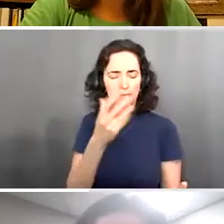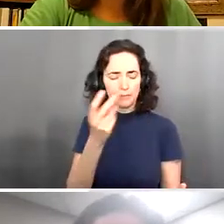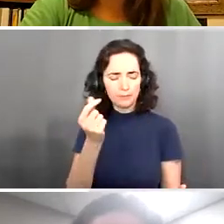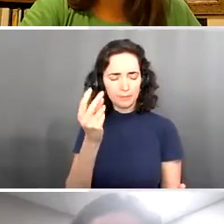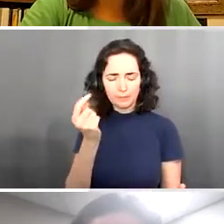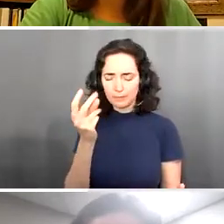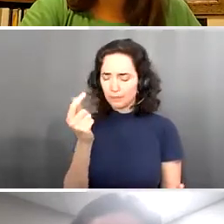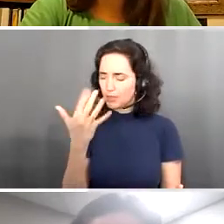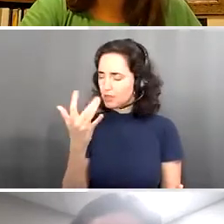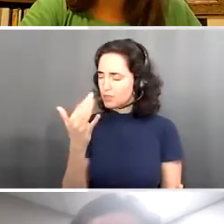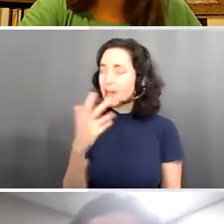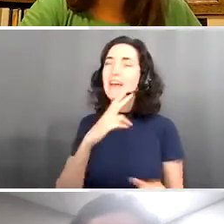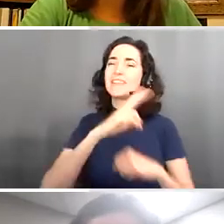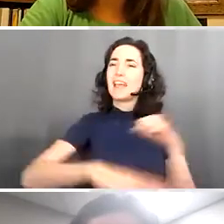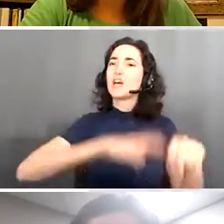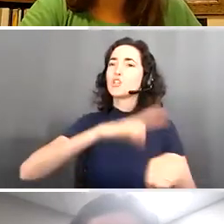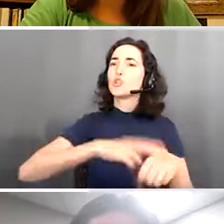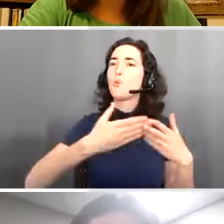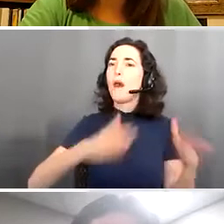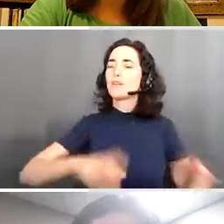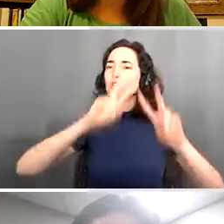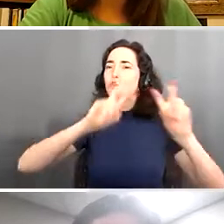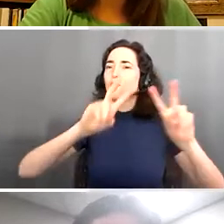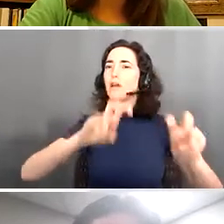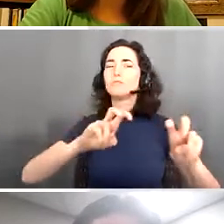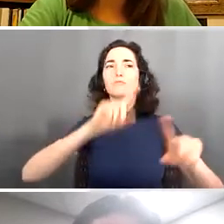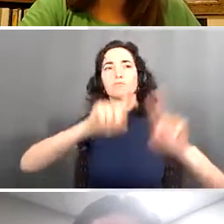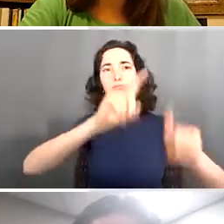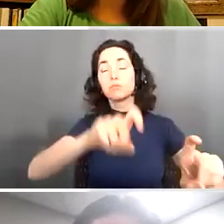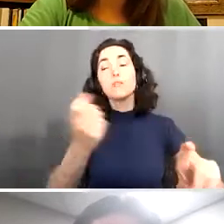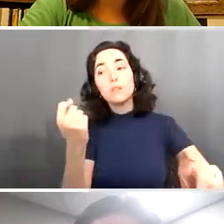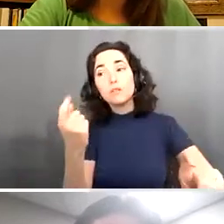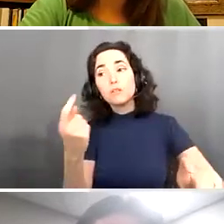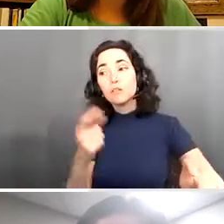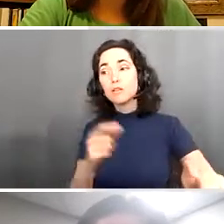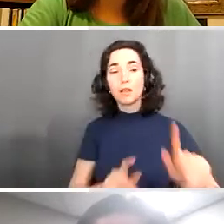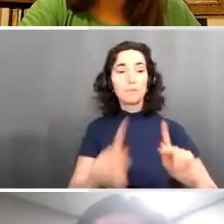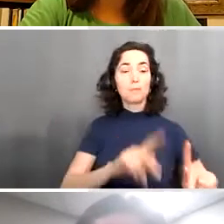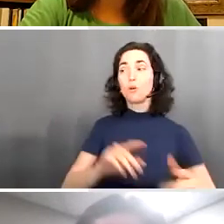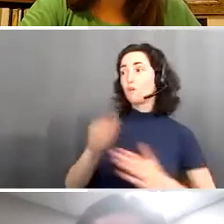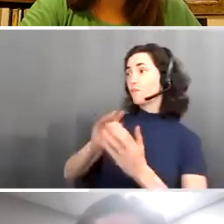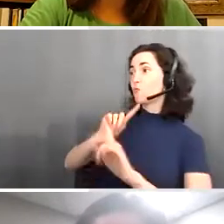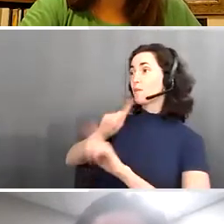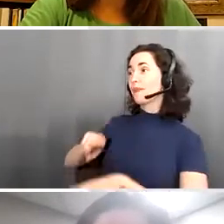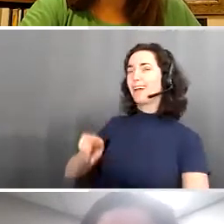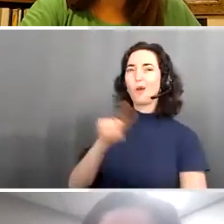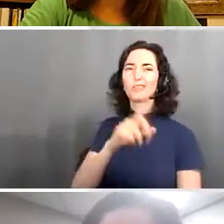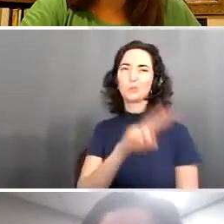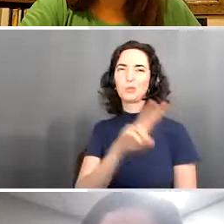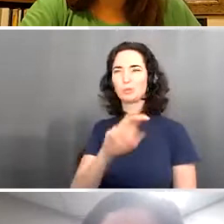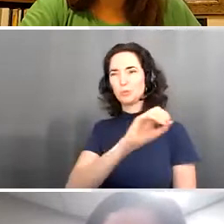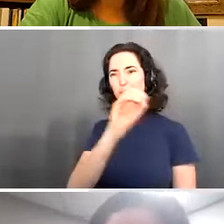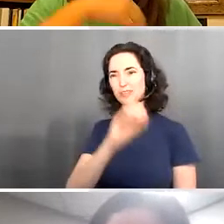it was a national survey that was sent out, but only 22% of the people completed it, the national